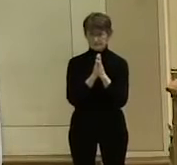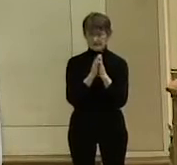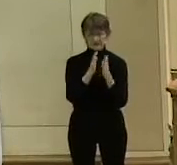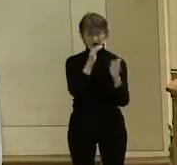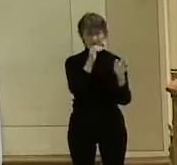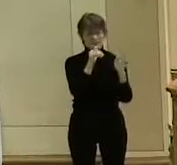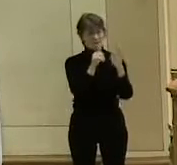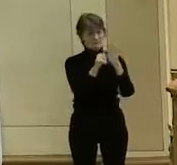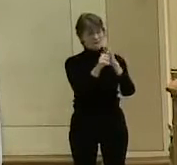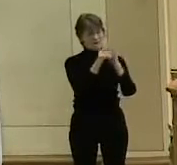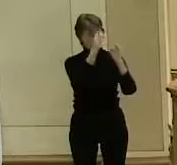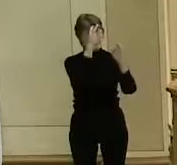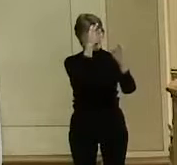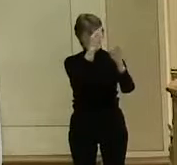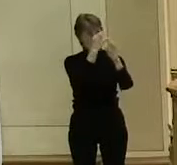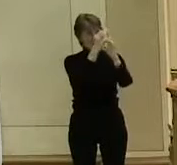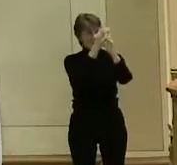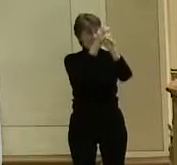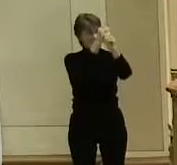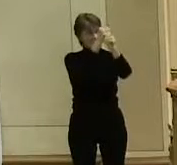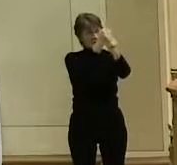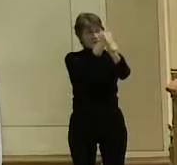The mystery of